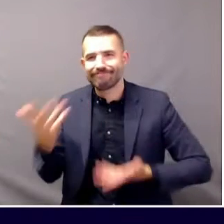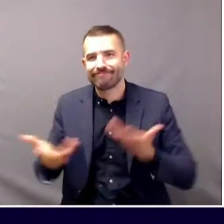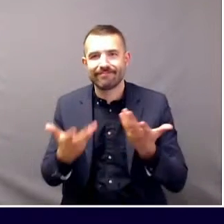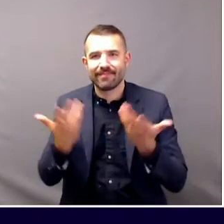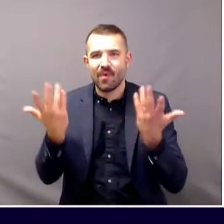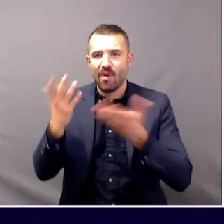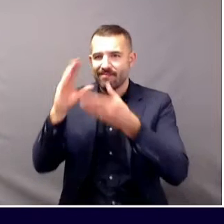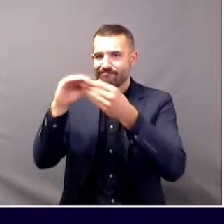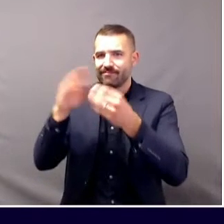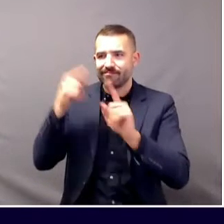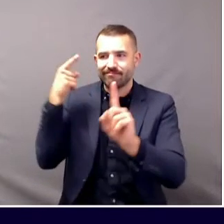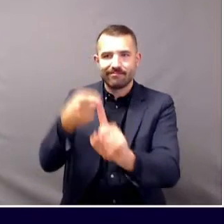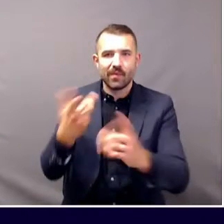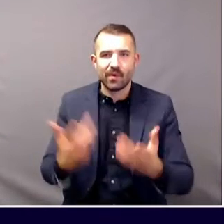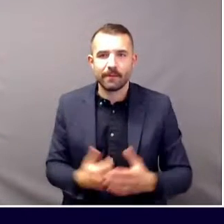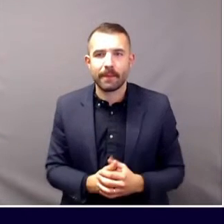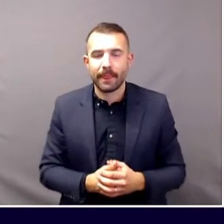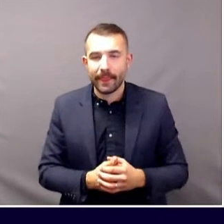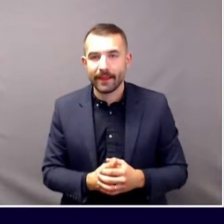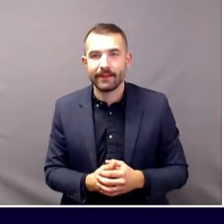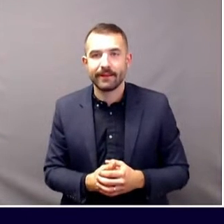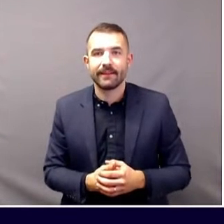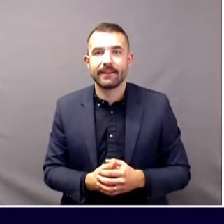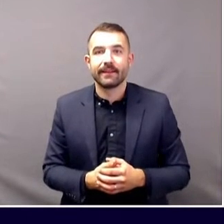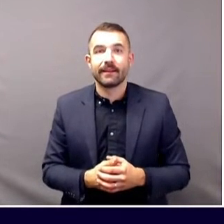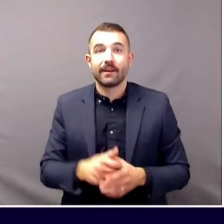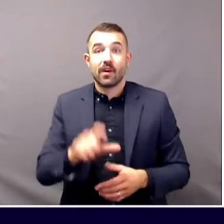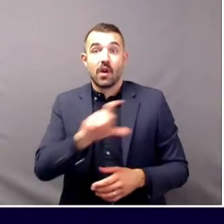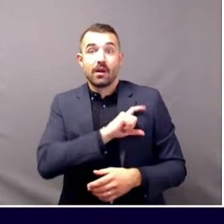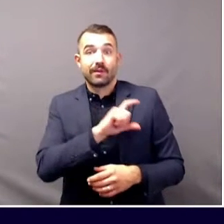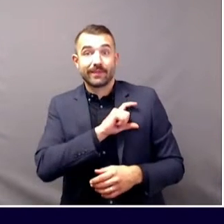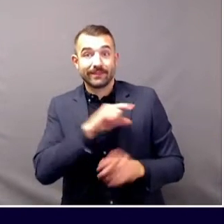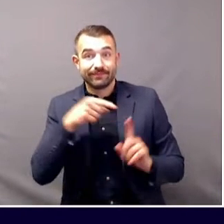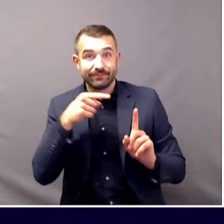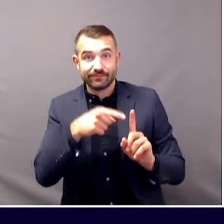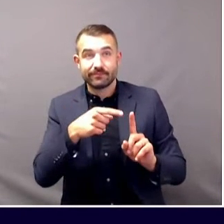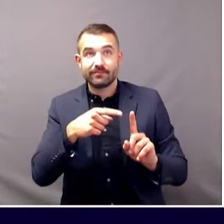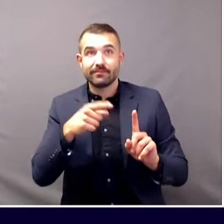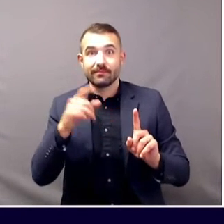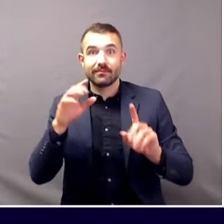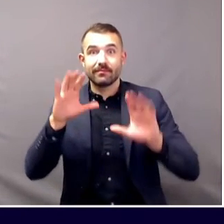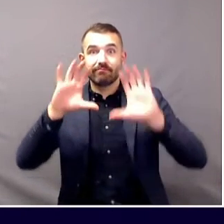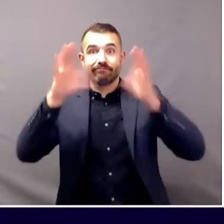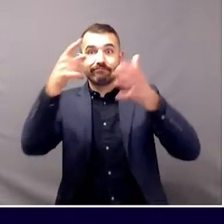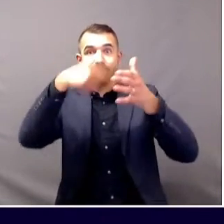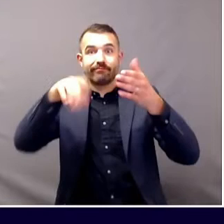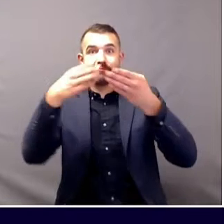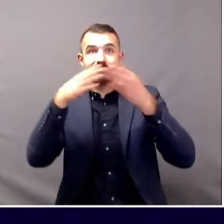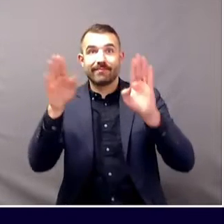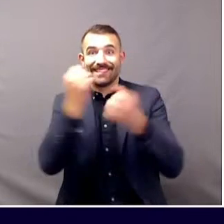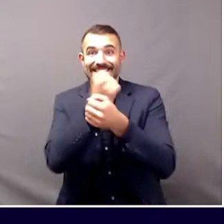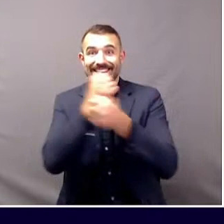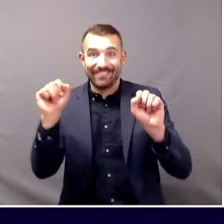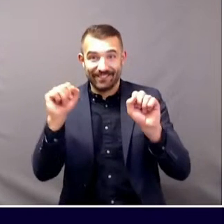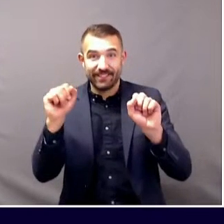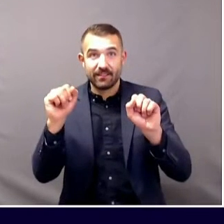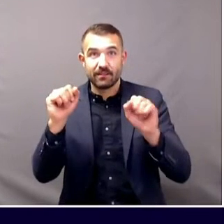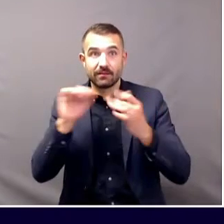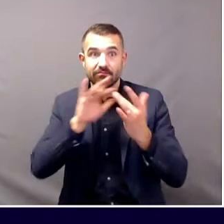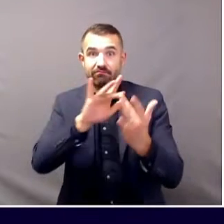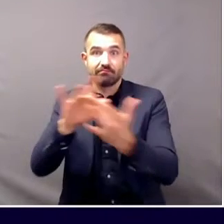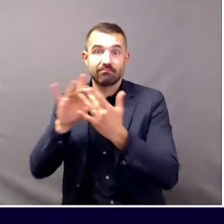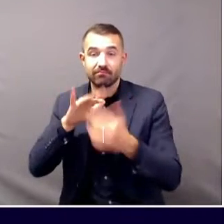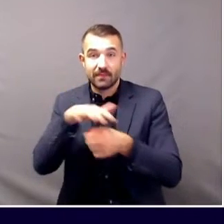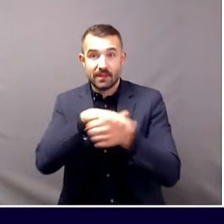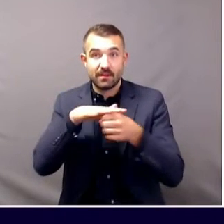Public Safety are in daily communication with local law enforcement about best practices. They do continue to give them